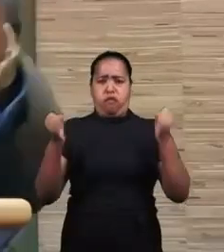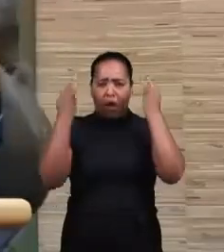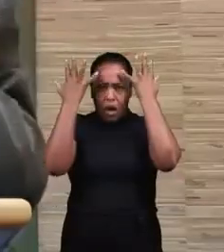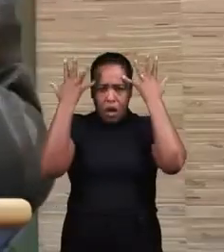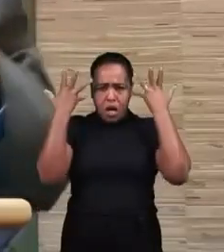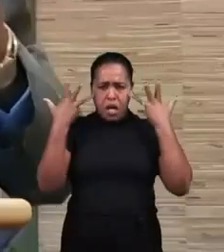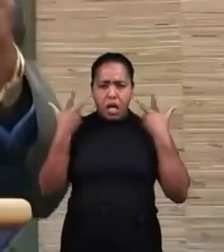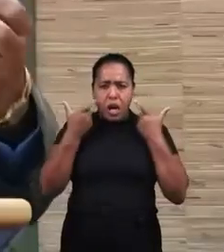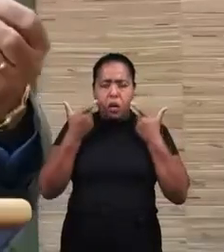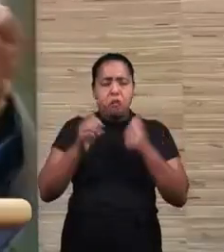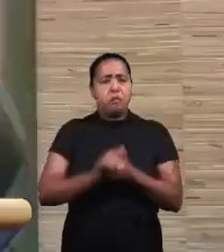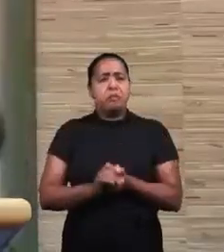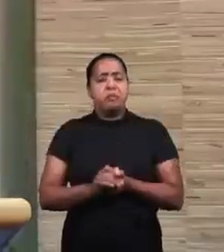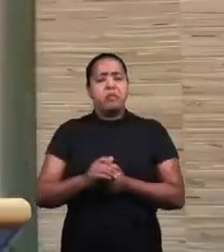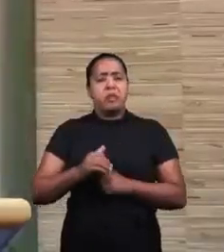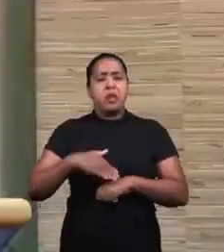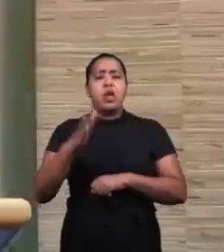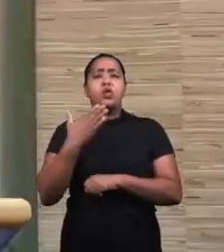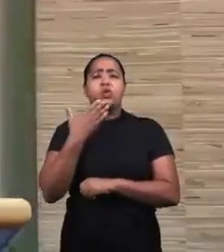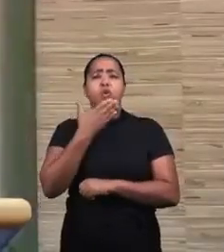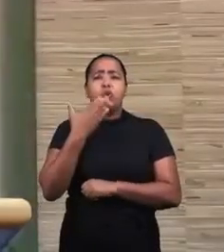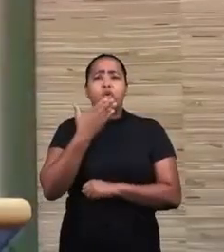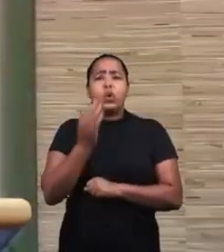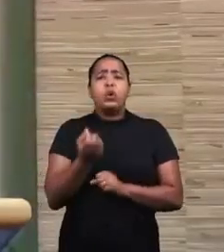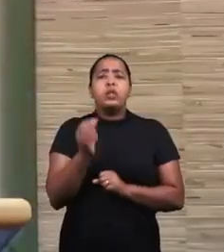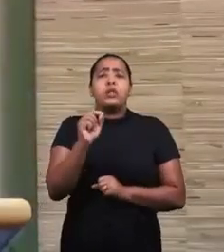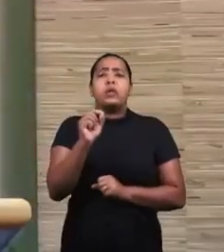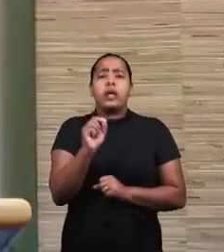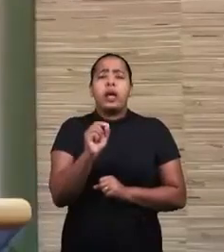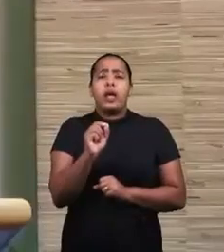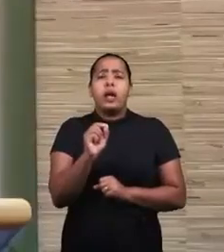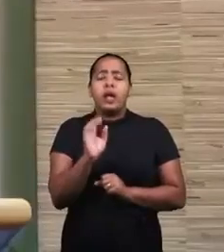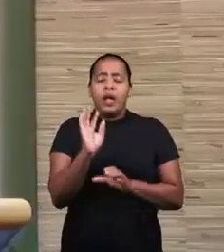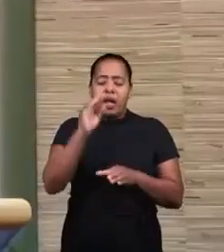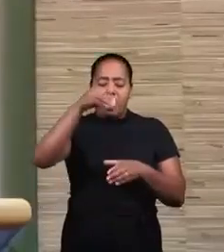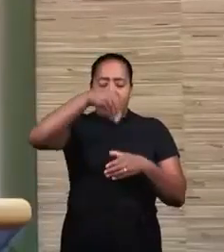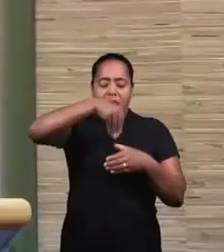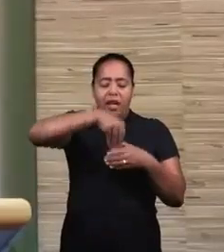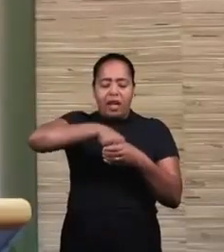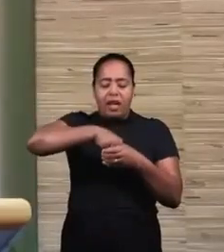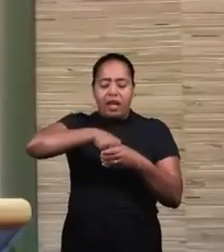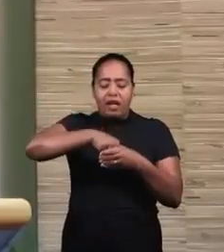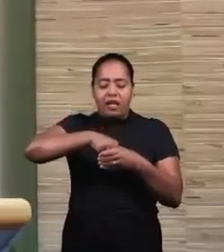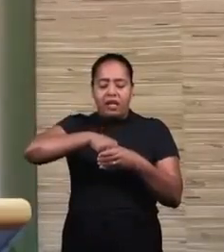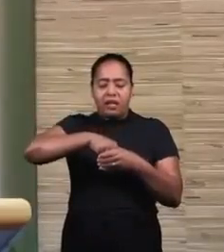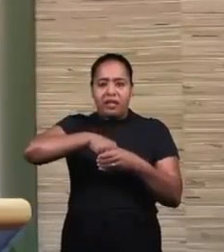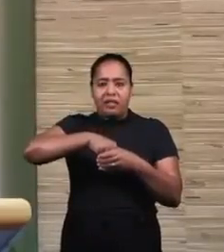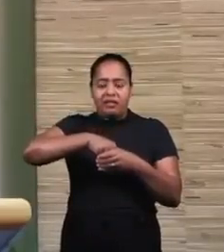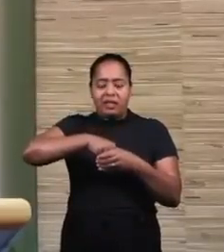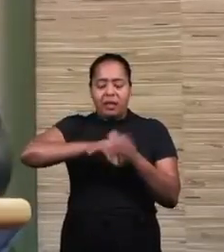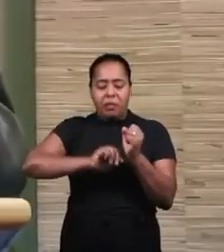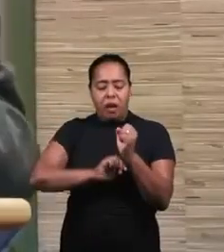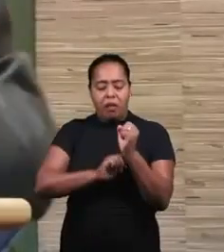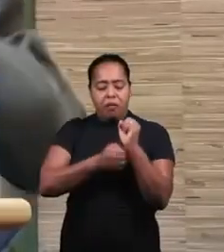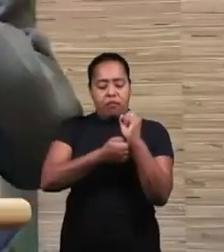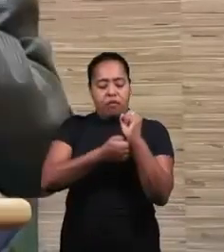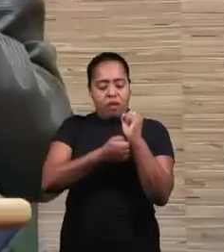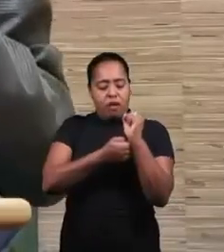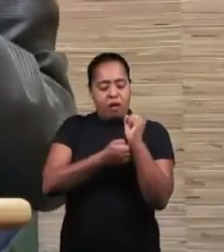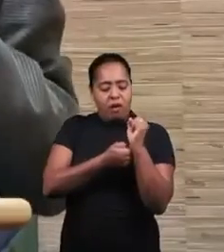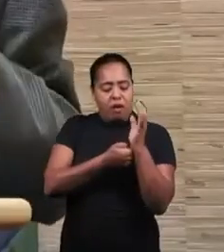What is sweeter than honey? You can say it's what comes from inside the Lord Jesus, from his